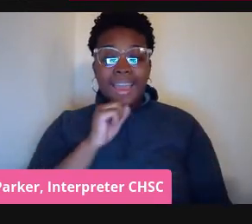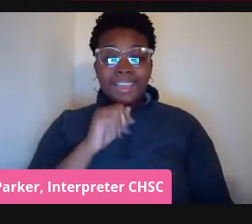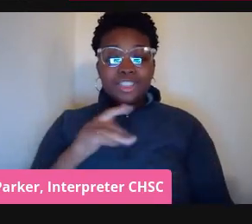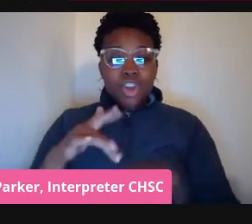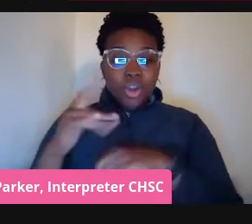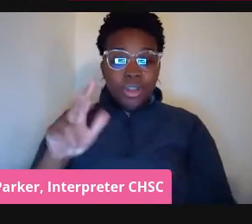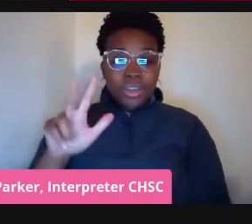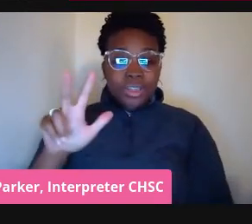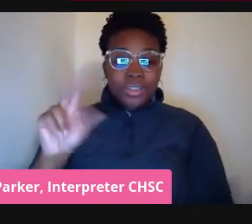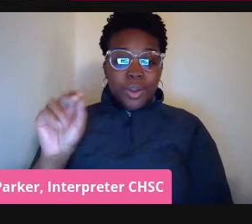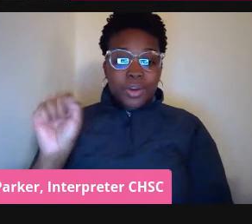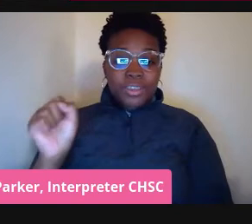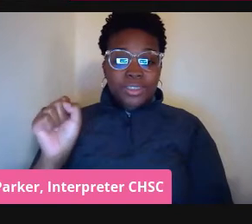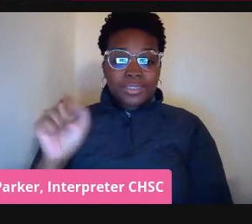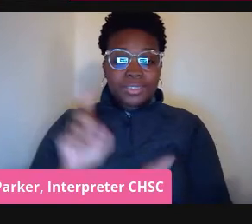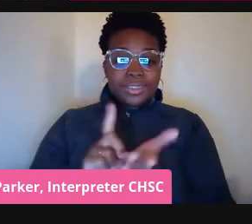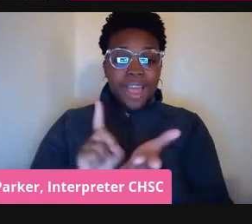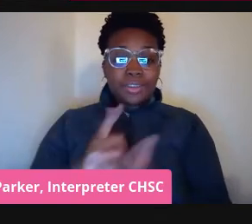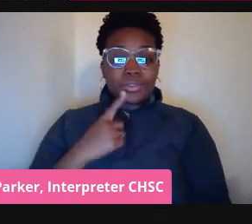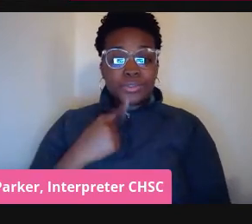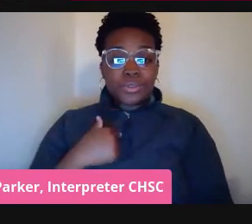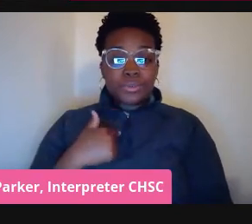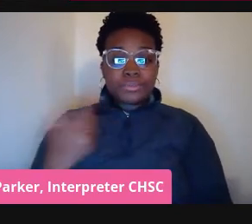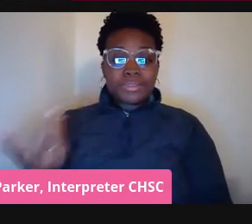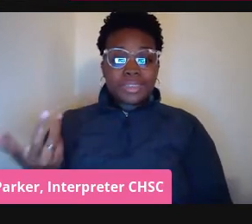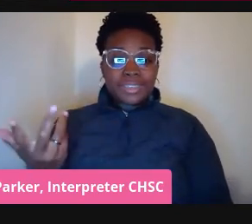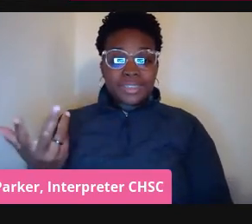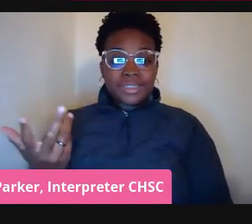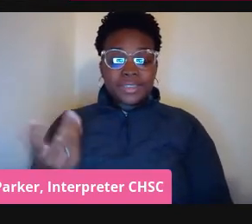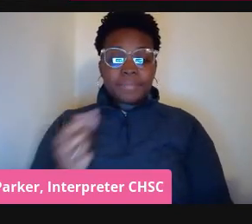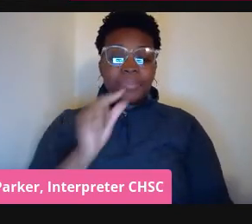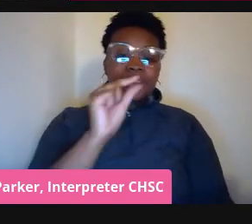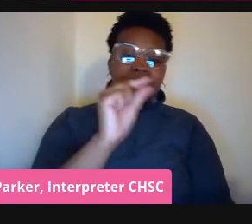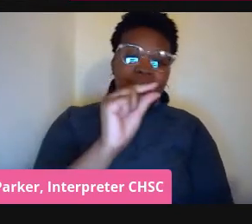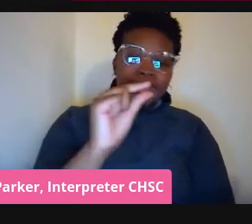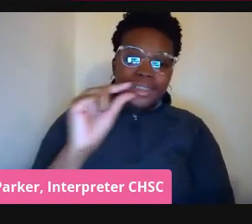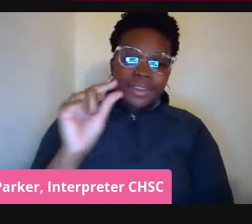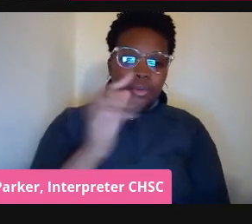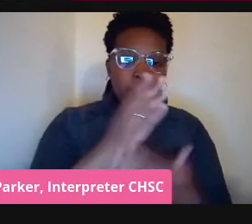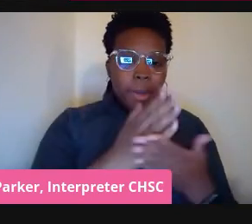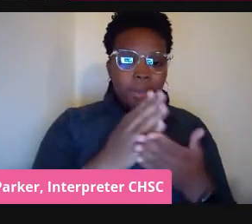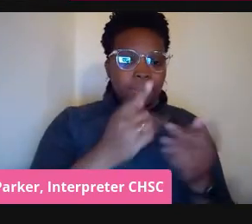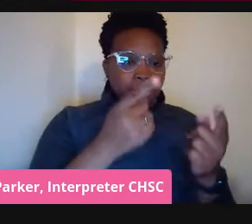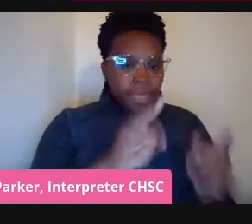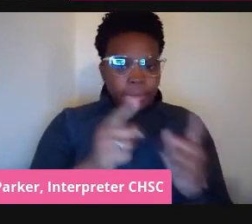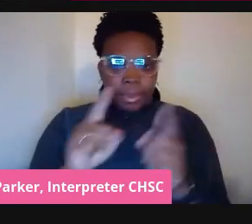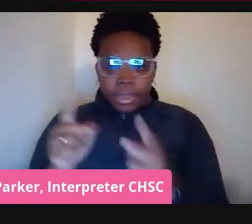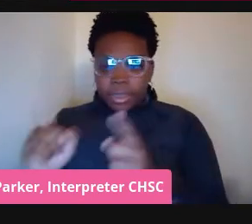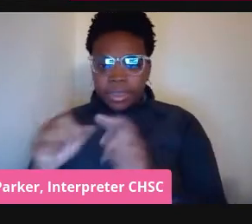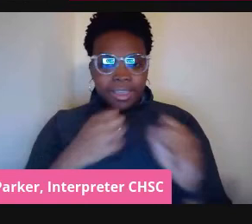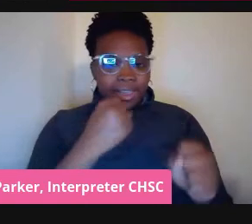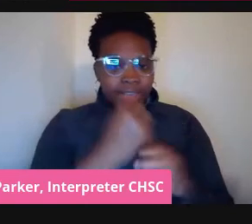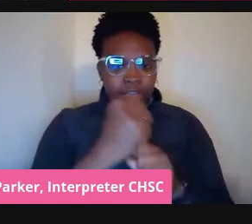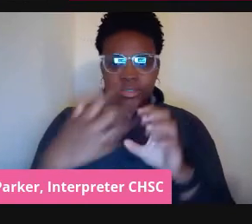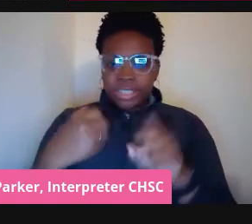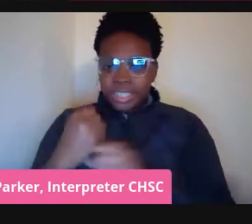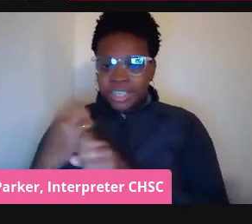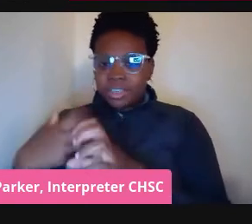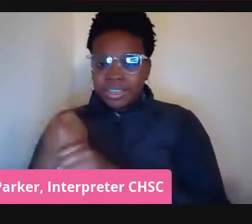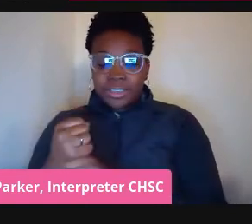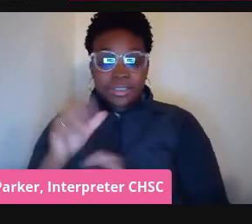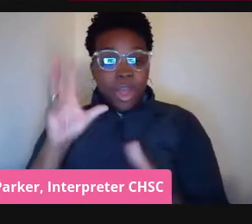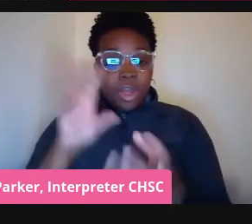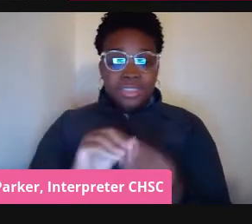told this by a doctor. And so all these little components over the years, over like a, I would say maybe an 8-year